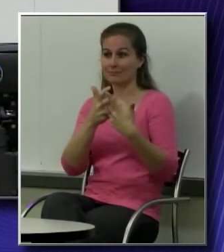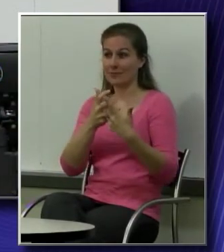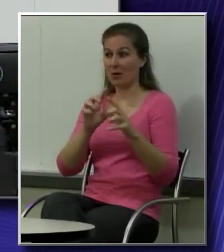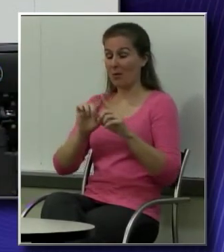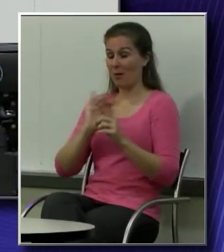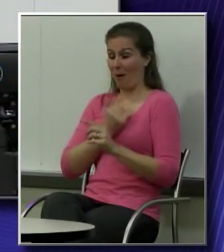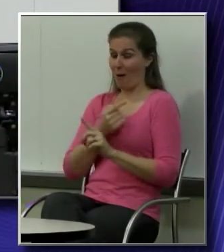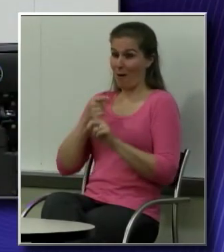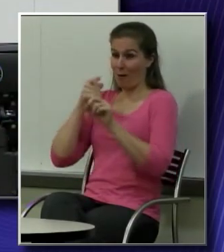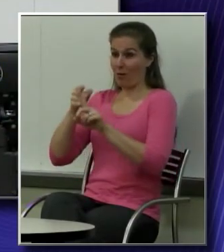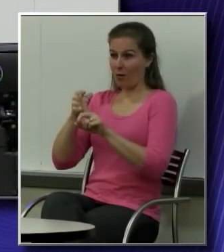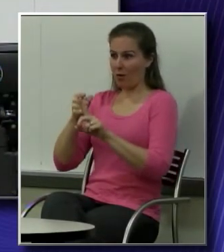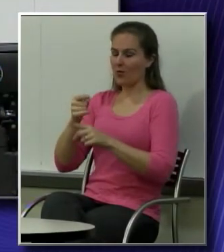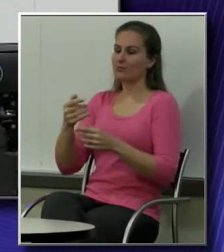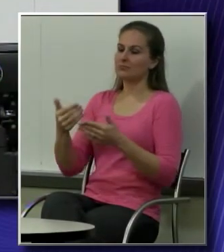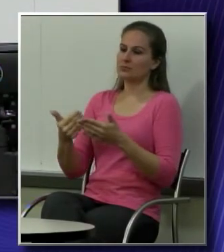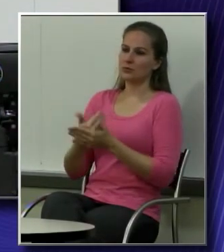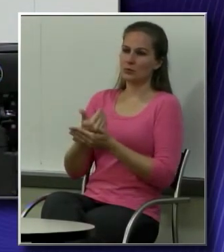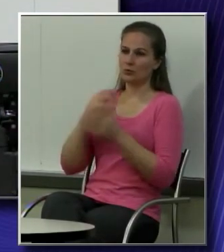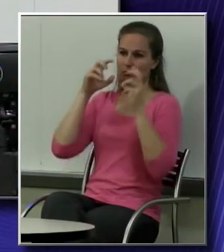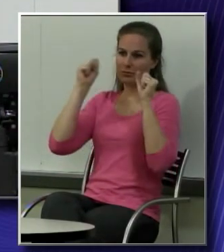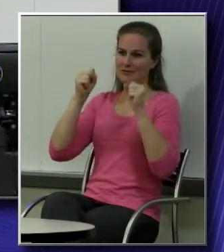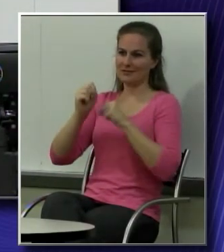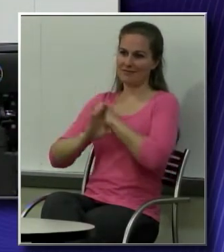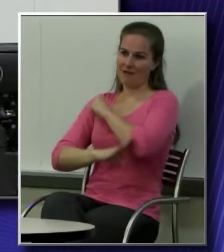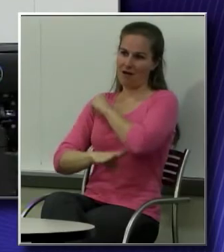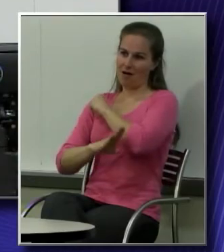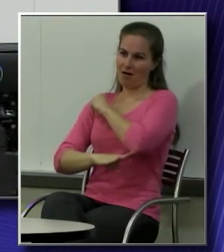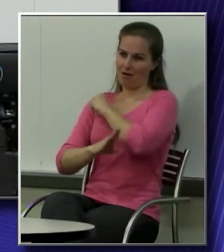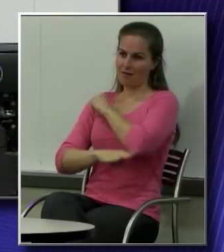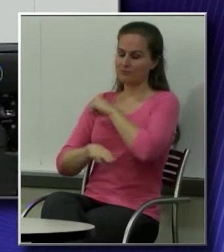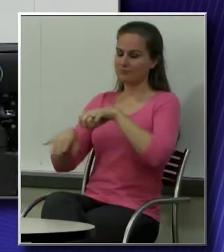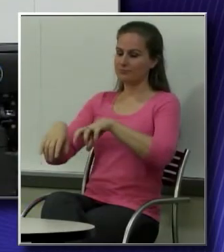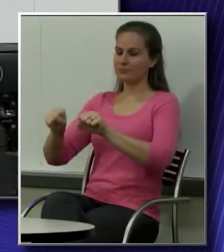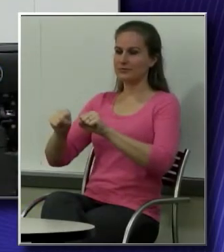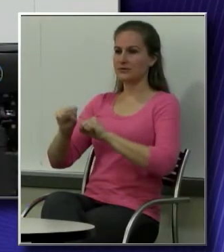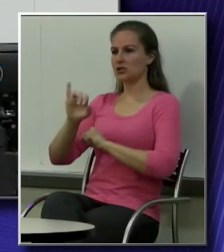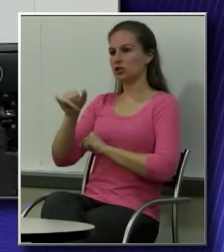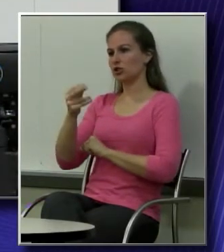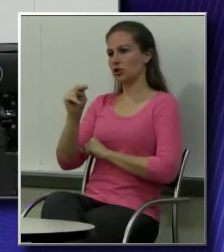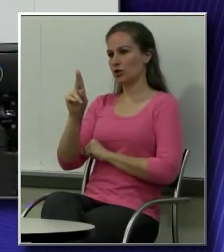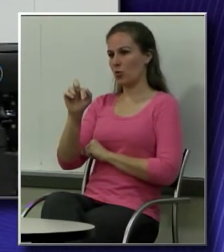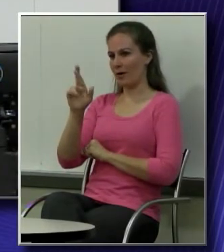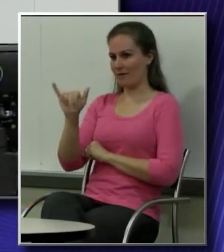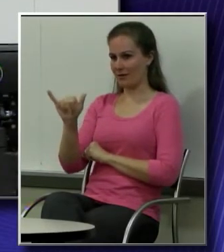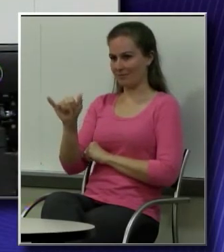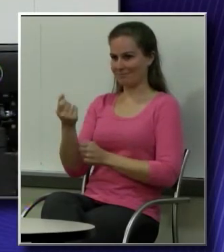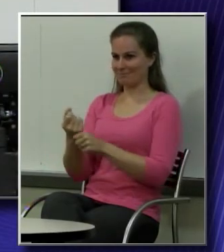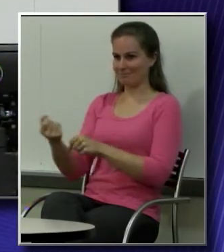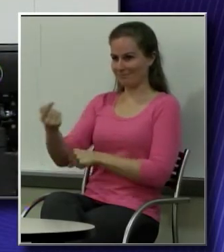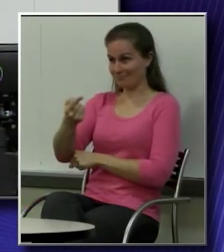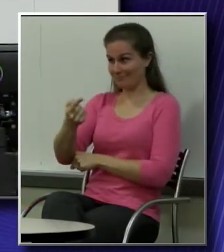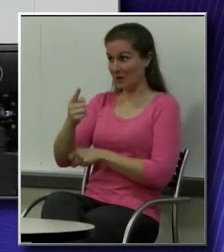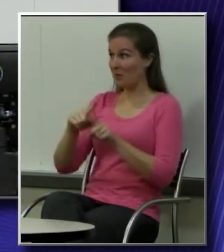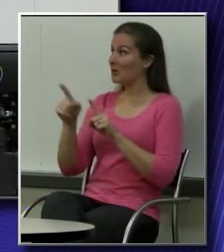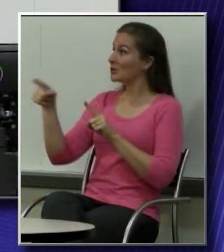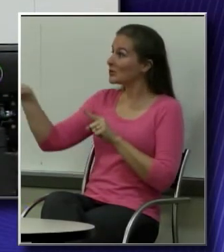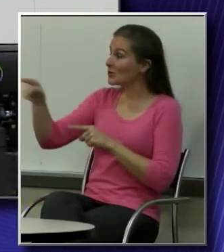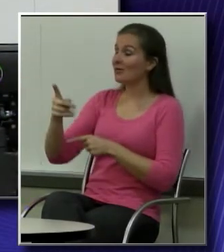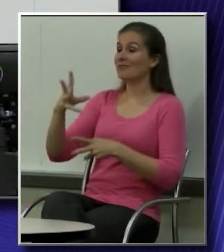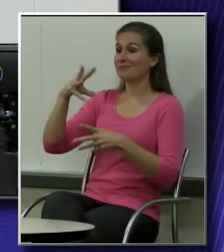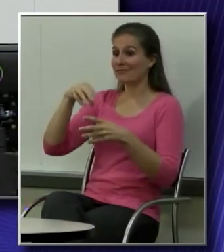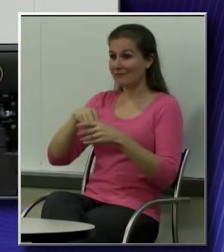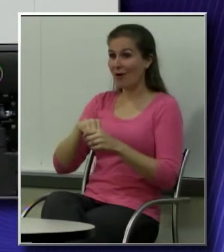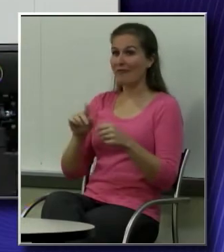president this fall so that he or she can take office in January. You are participating in the